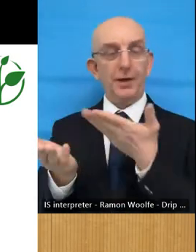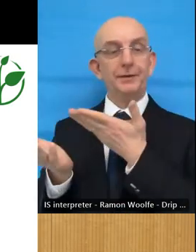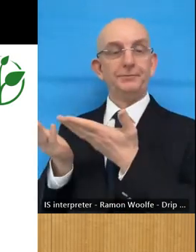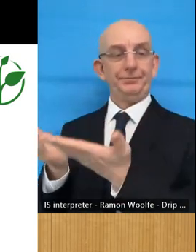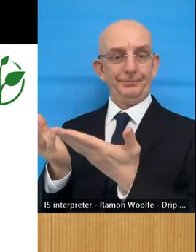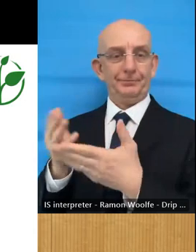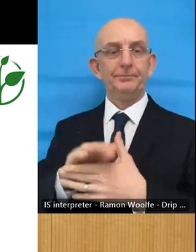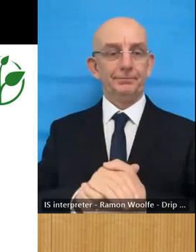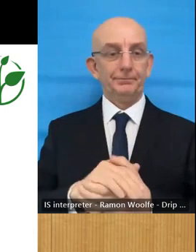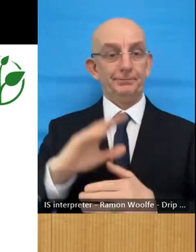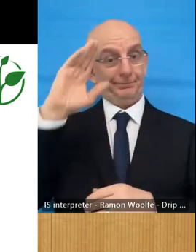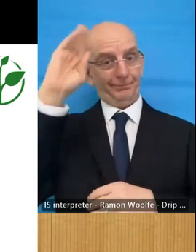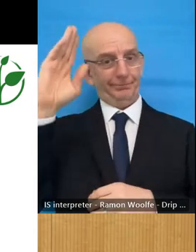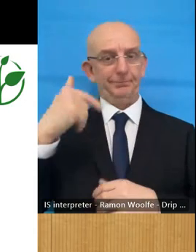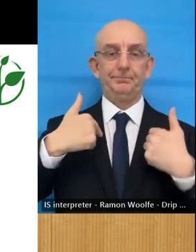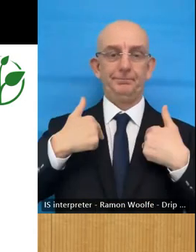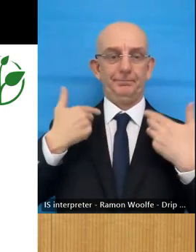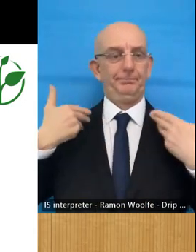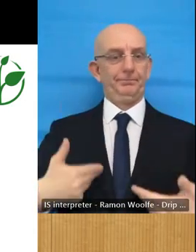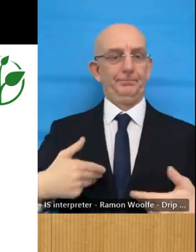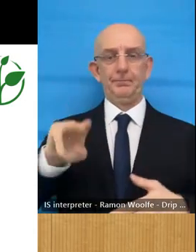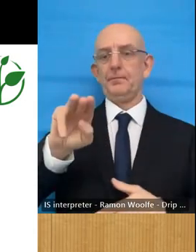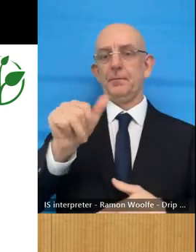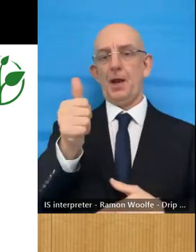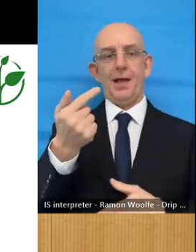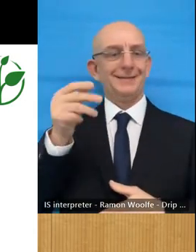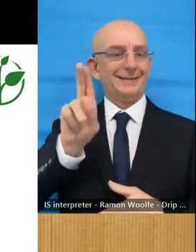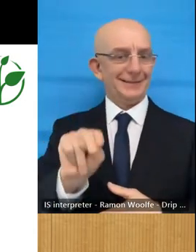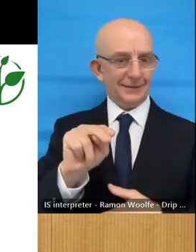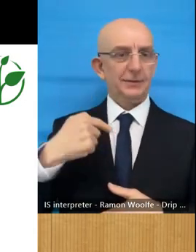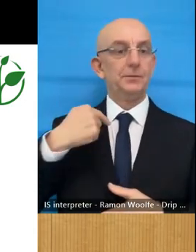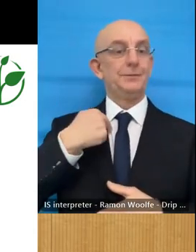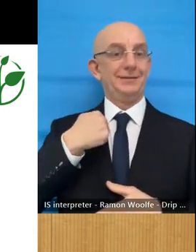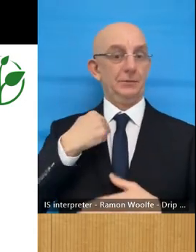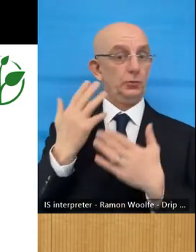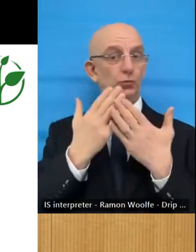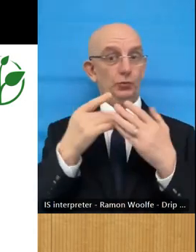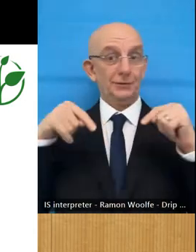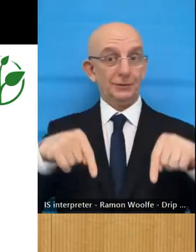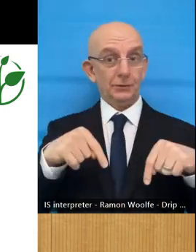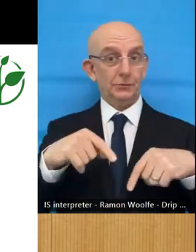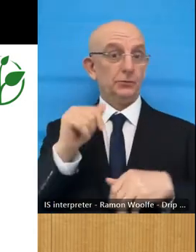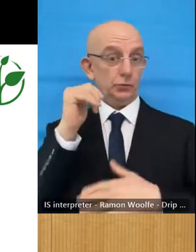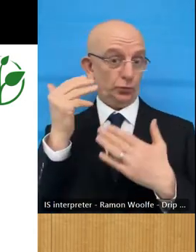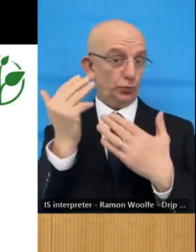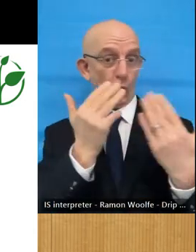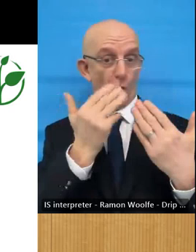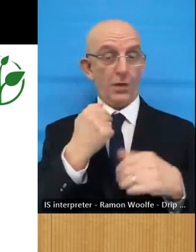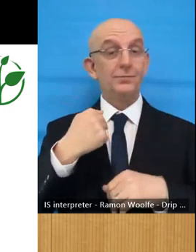IT networking, while receiving support towards achieving my dream.